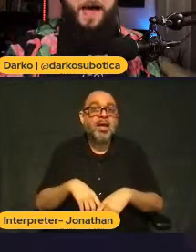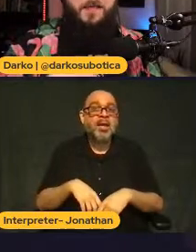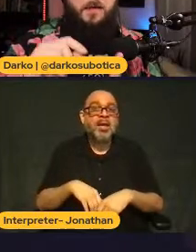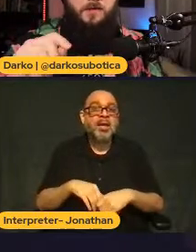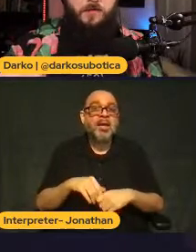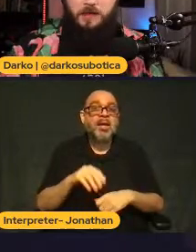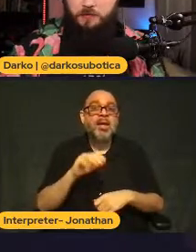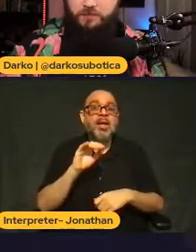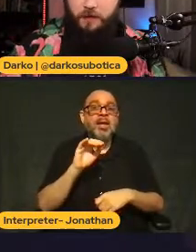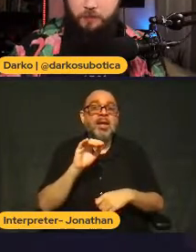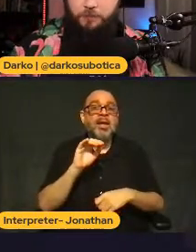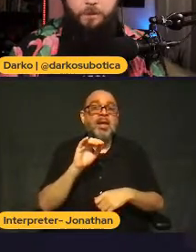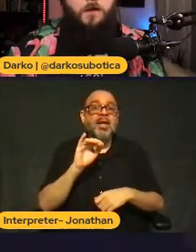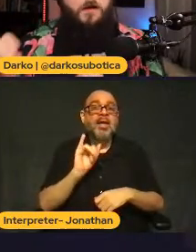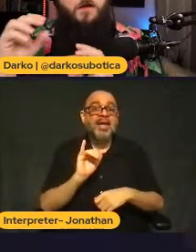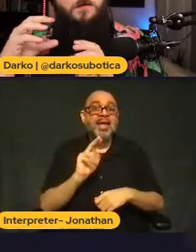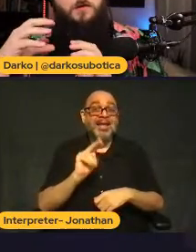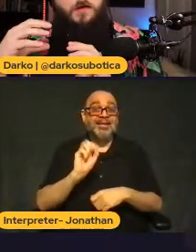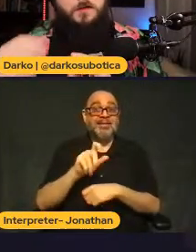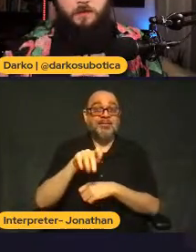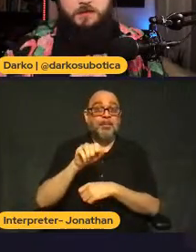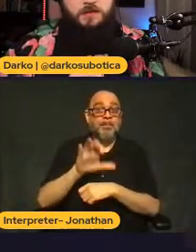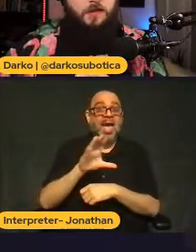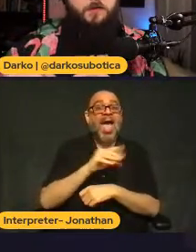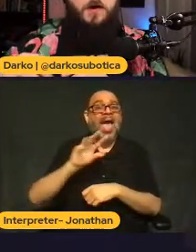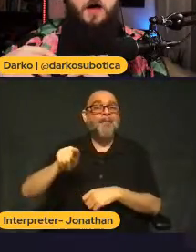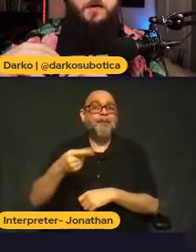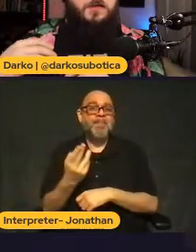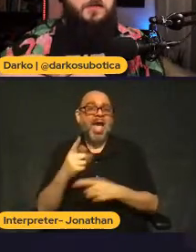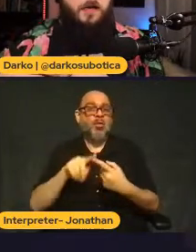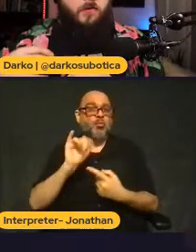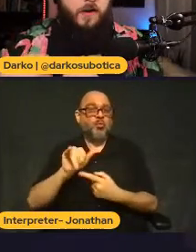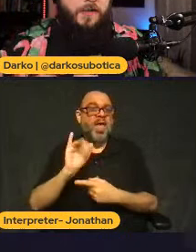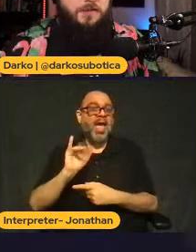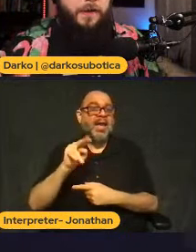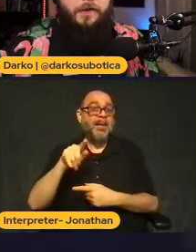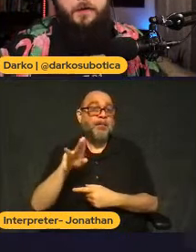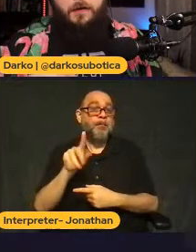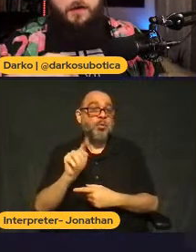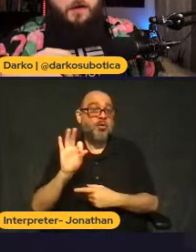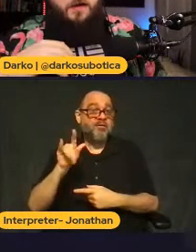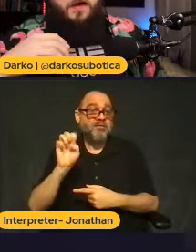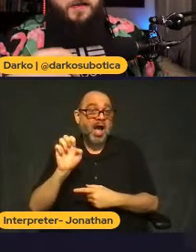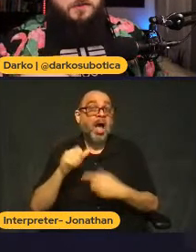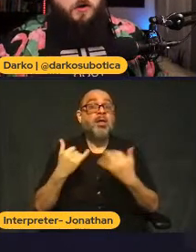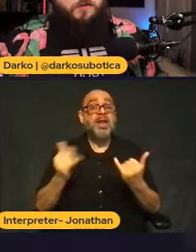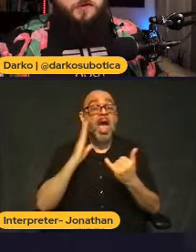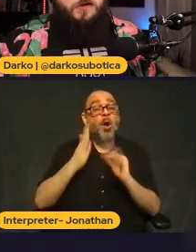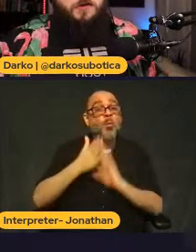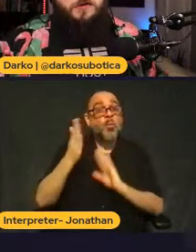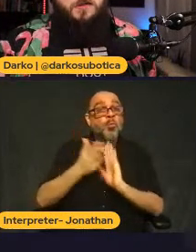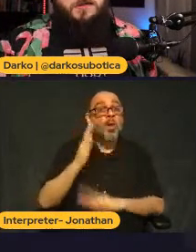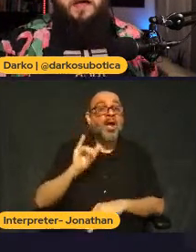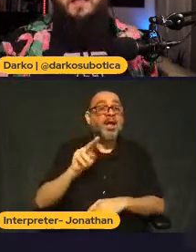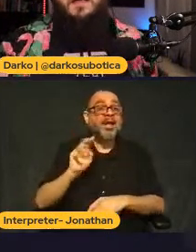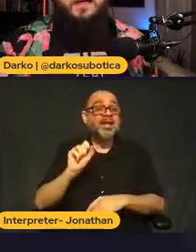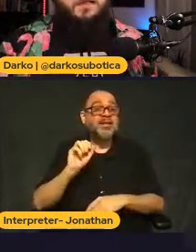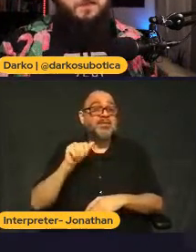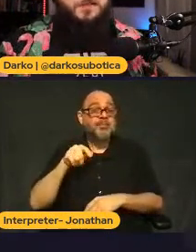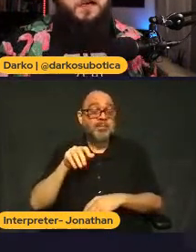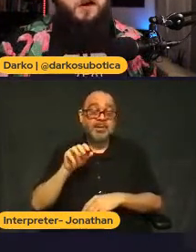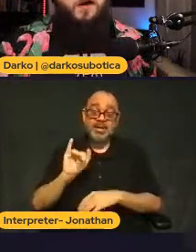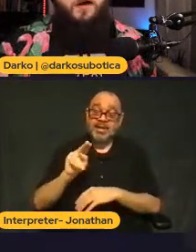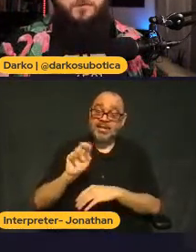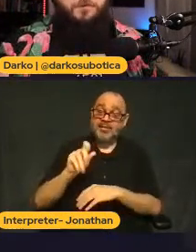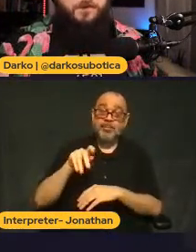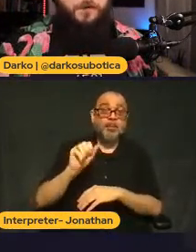the path to the input file. So what this is going to do now is it's going to run inspec against all of those resources. And as you